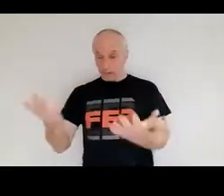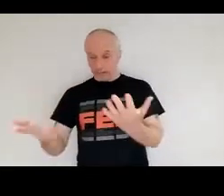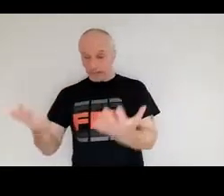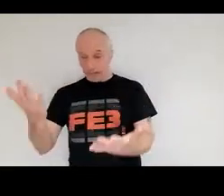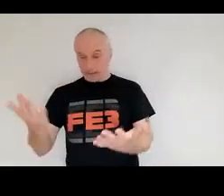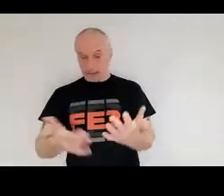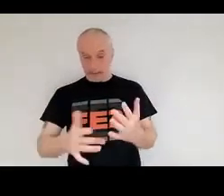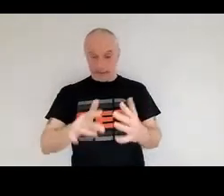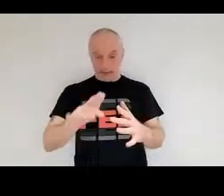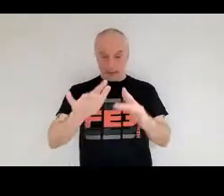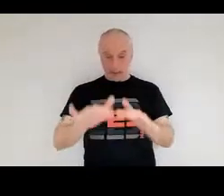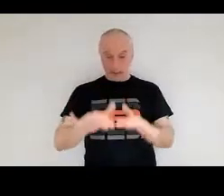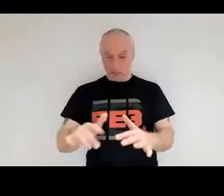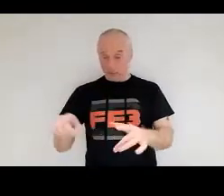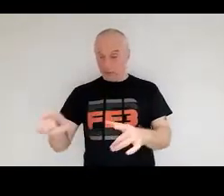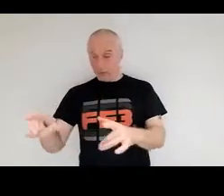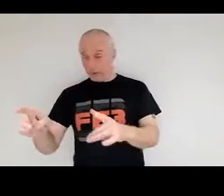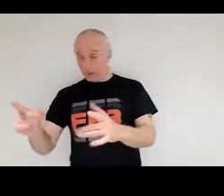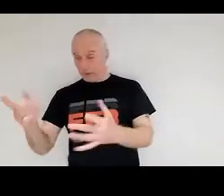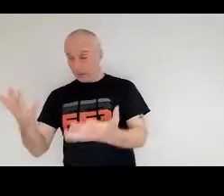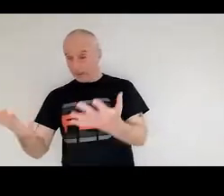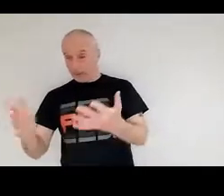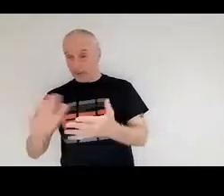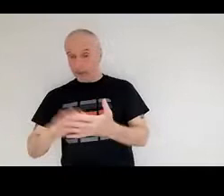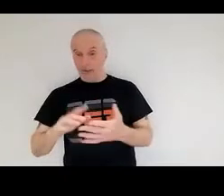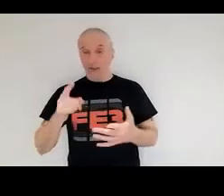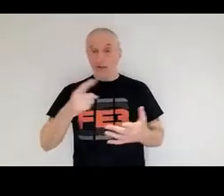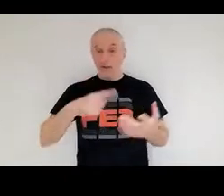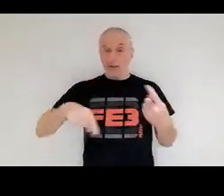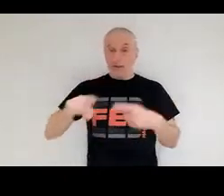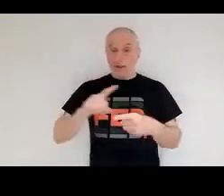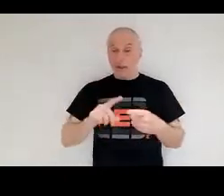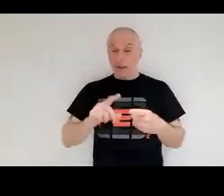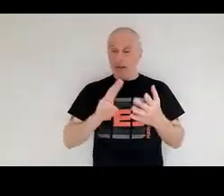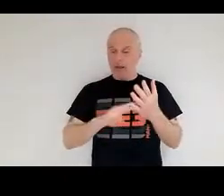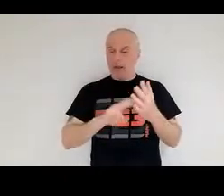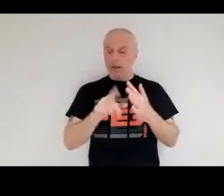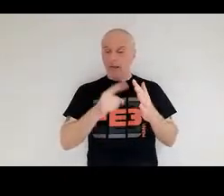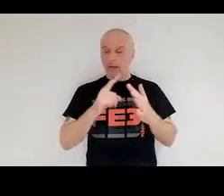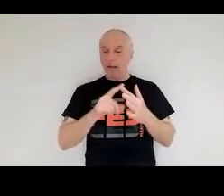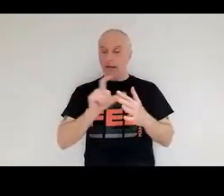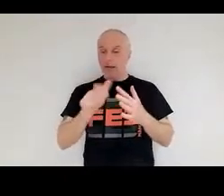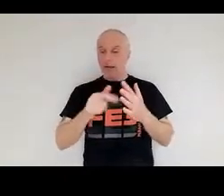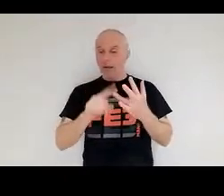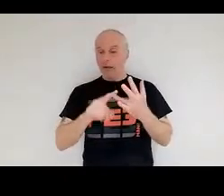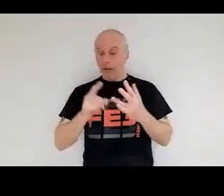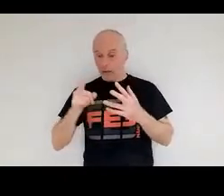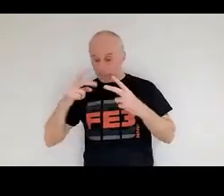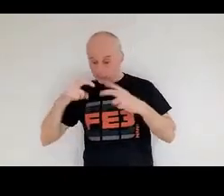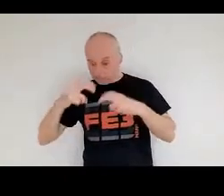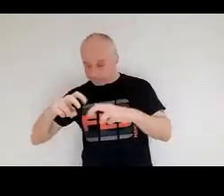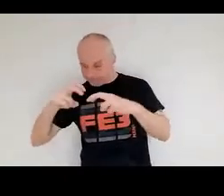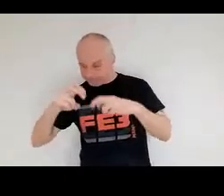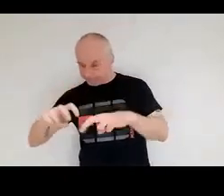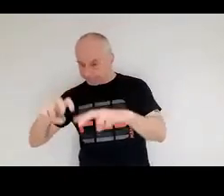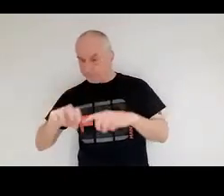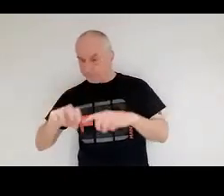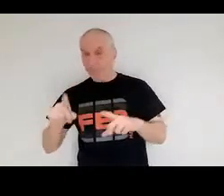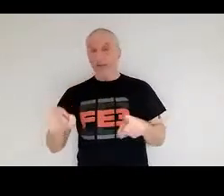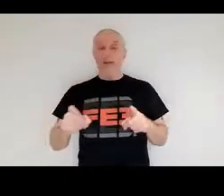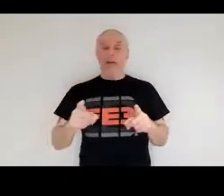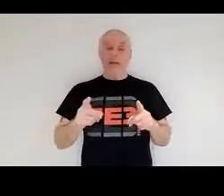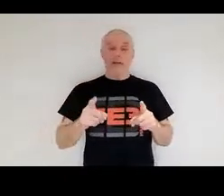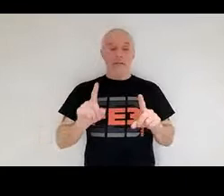us to run Monte Carlo analysis on it, overlaying the distributions of room sizes,